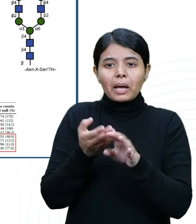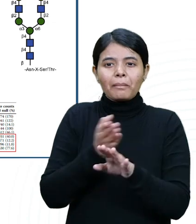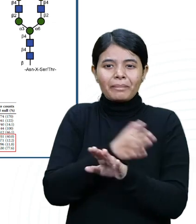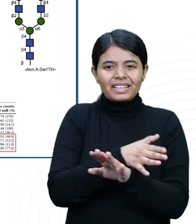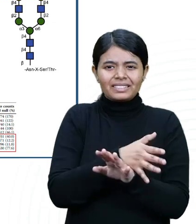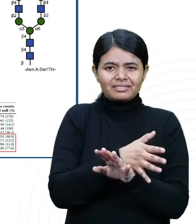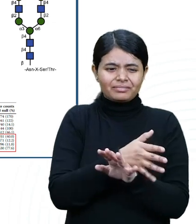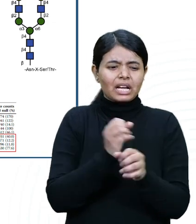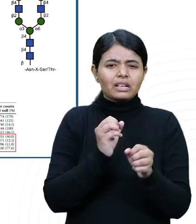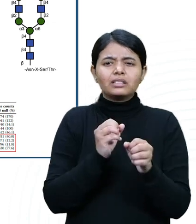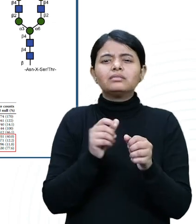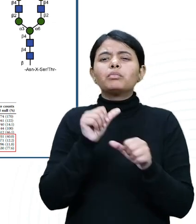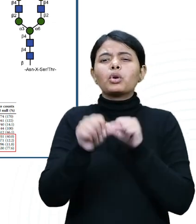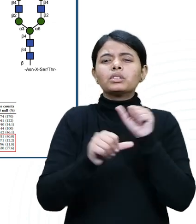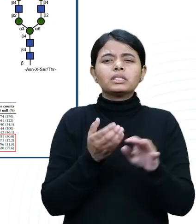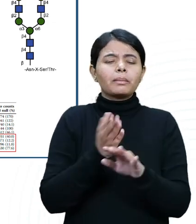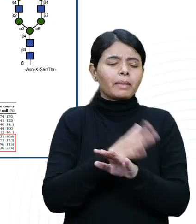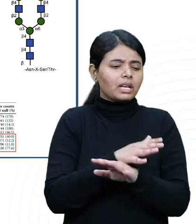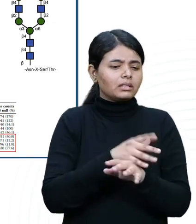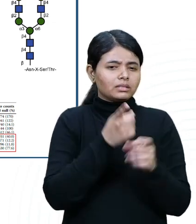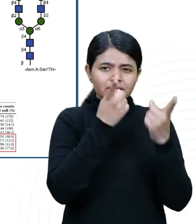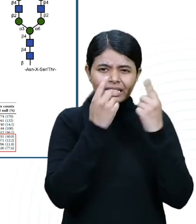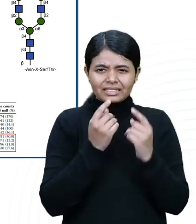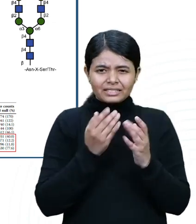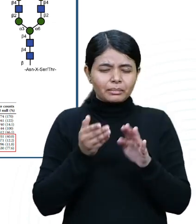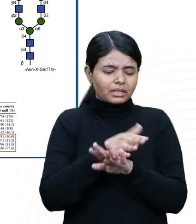the TBGT10, causing this